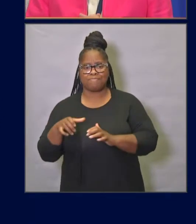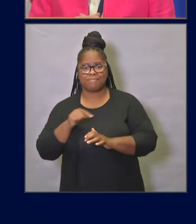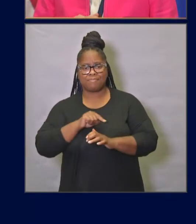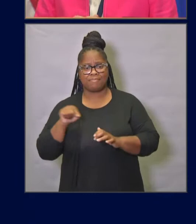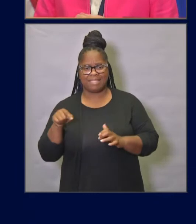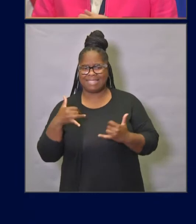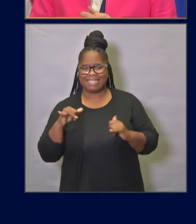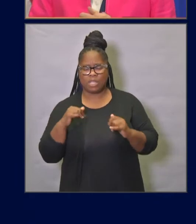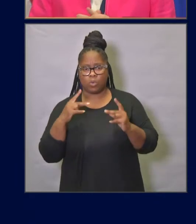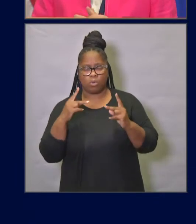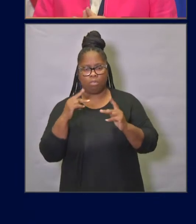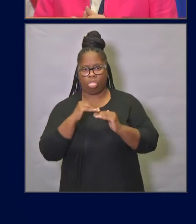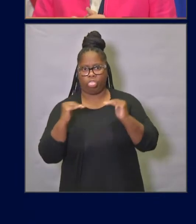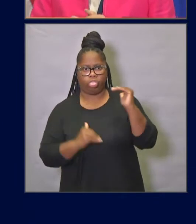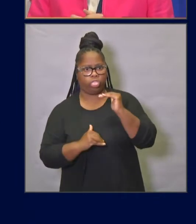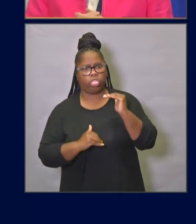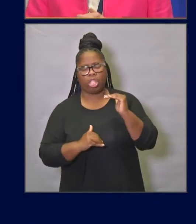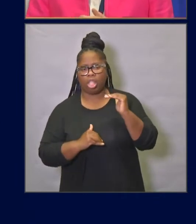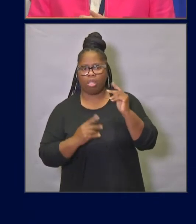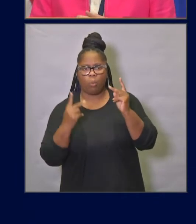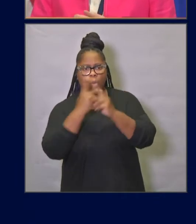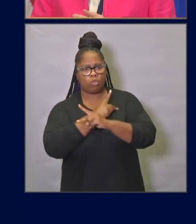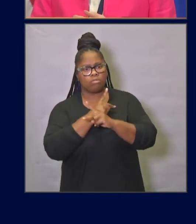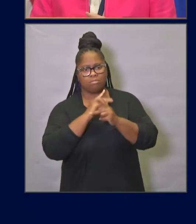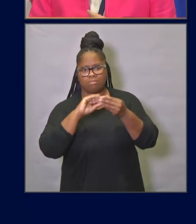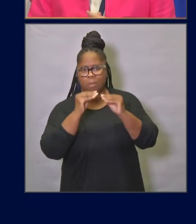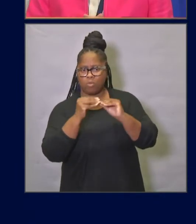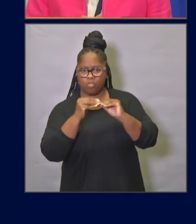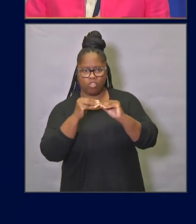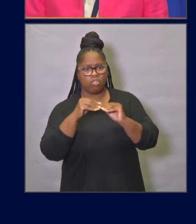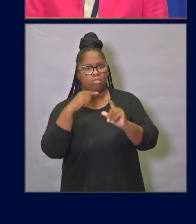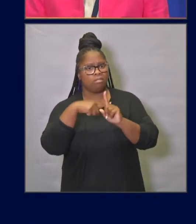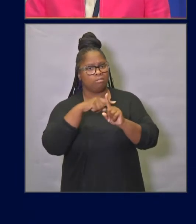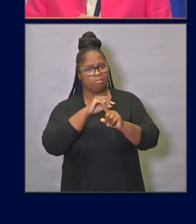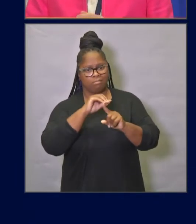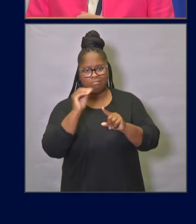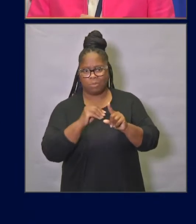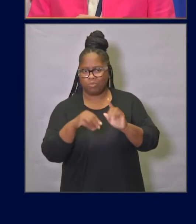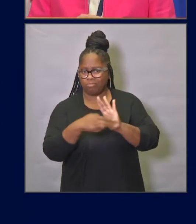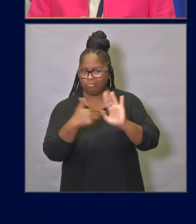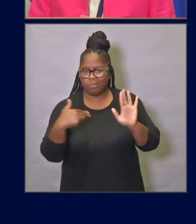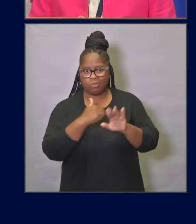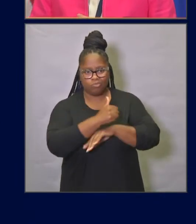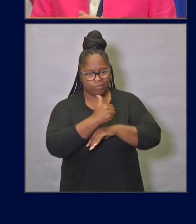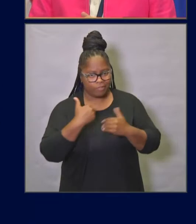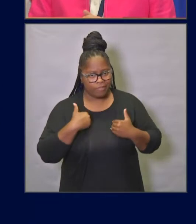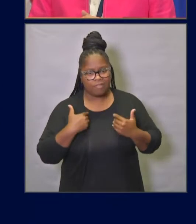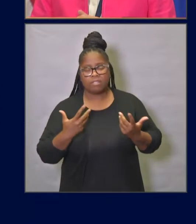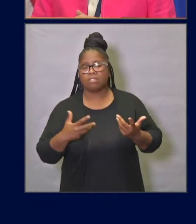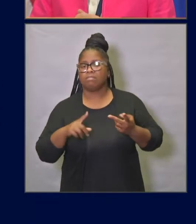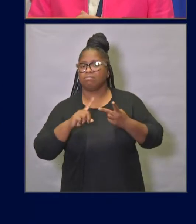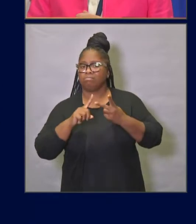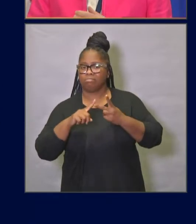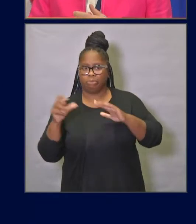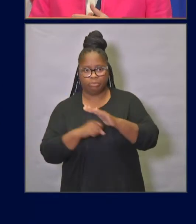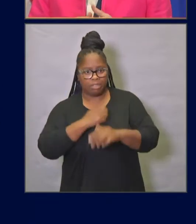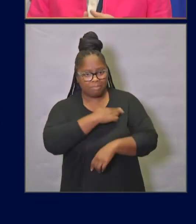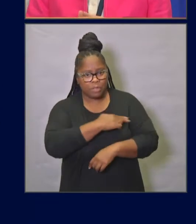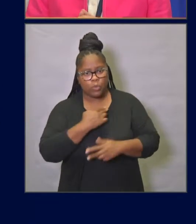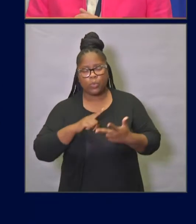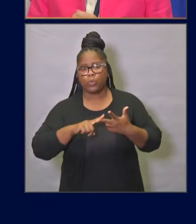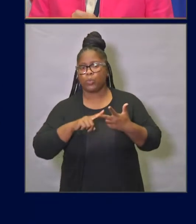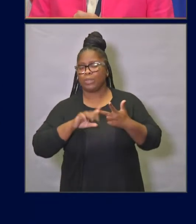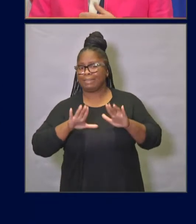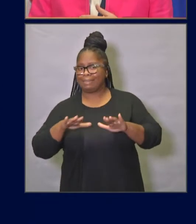experience disproportionate numbers of cases, hospitalizations, and deaths, and also disproportionate rates